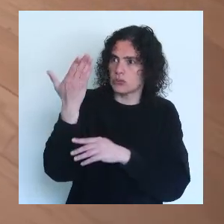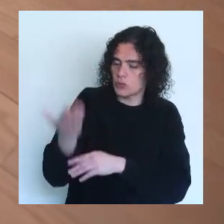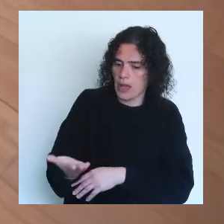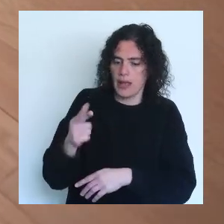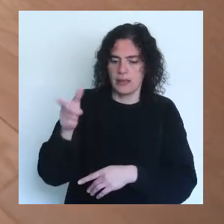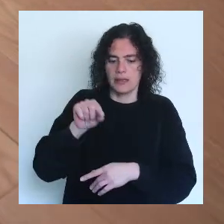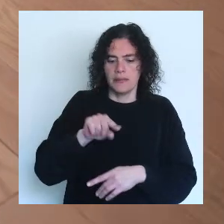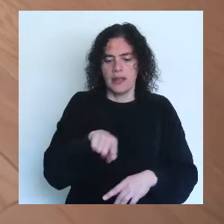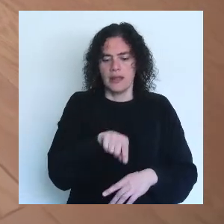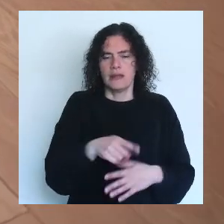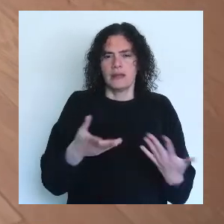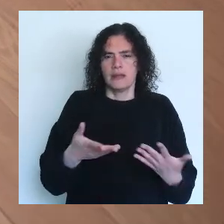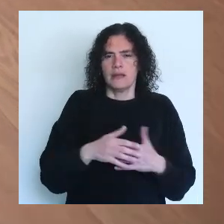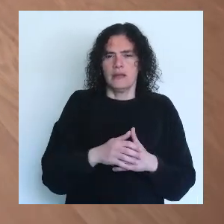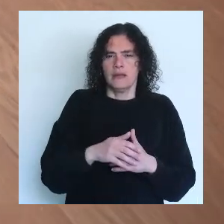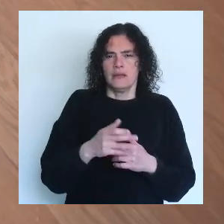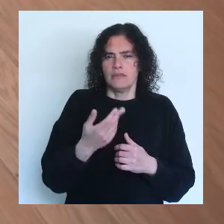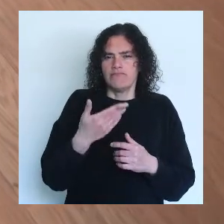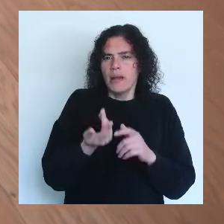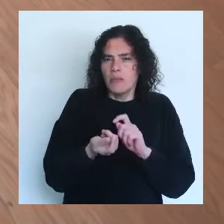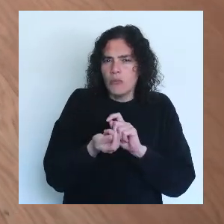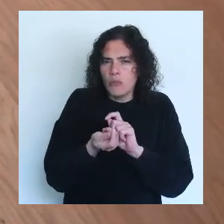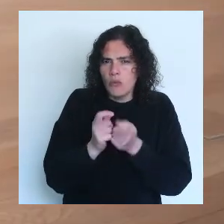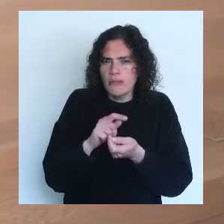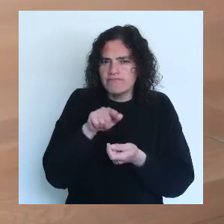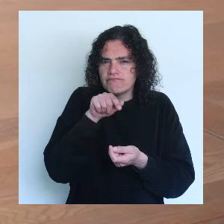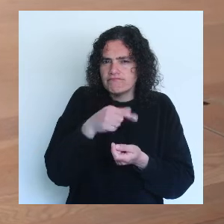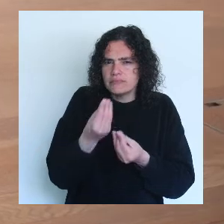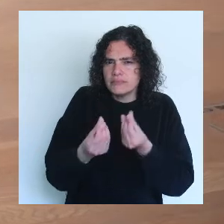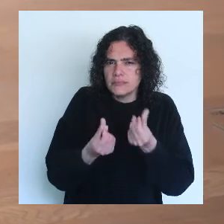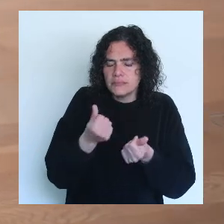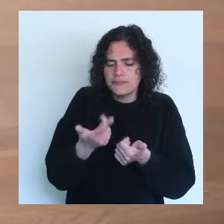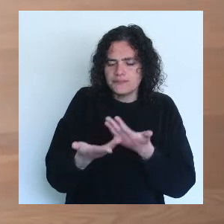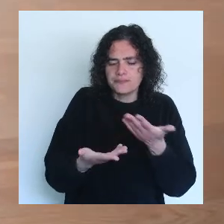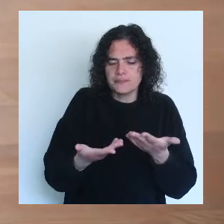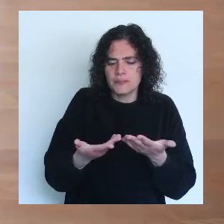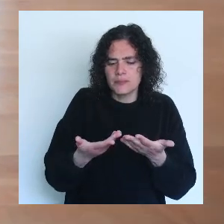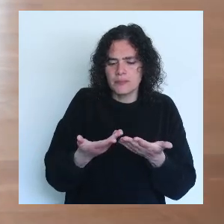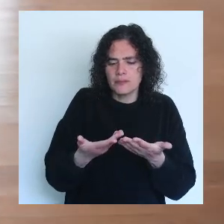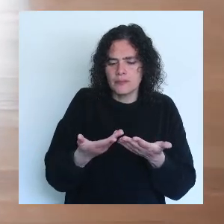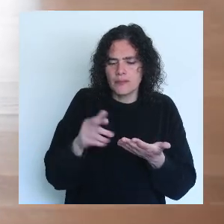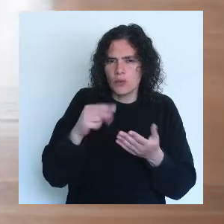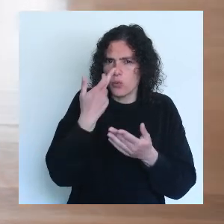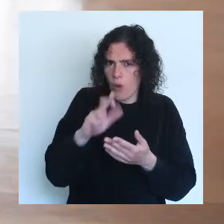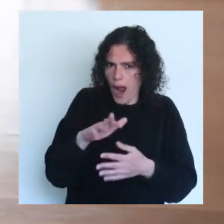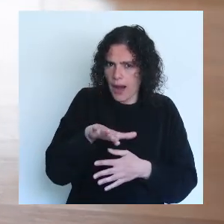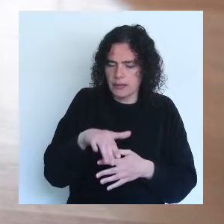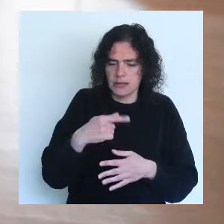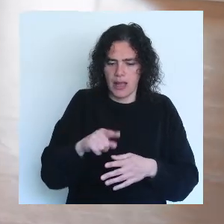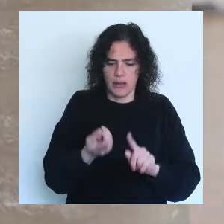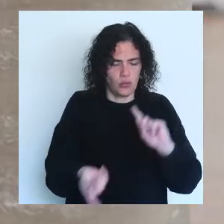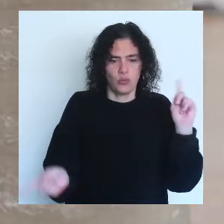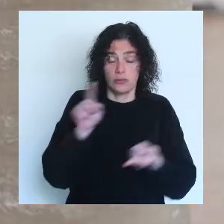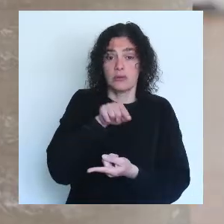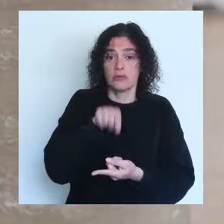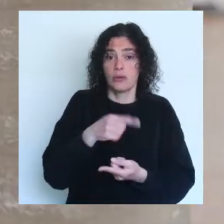of this object and the ephemeral lightness of the air.